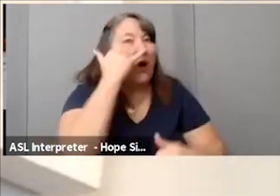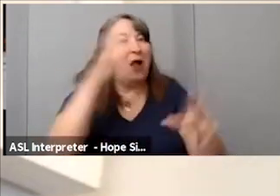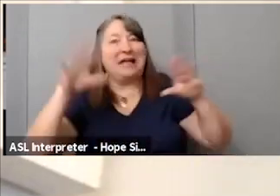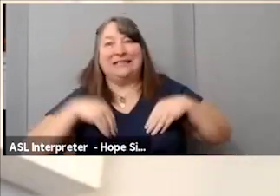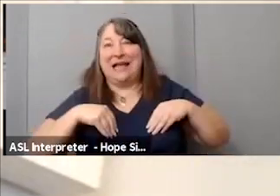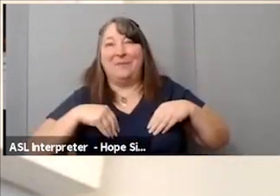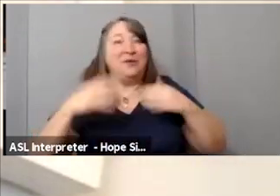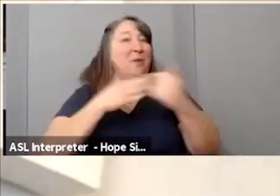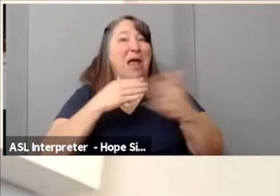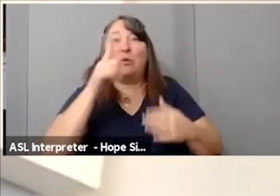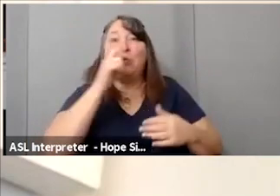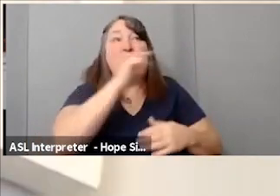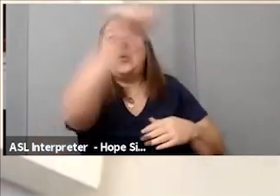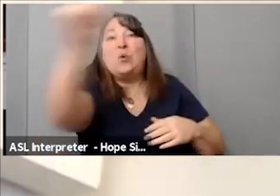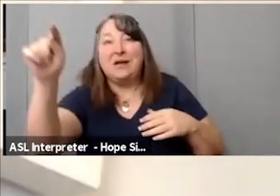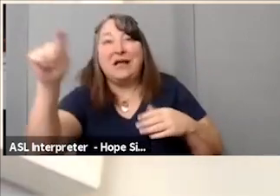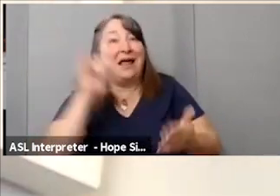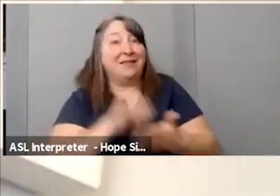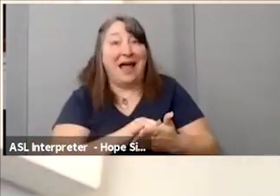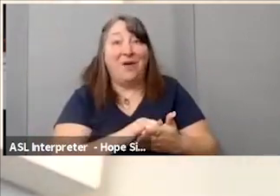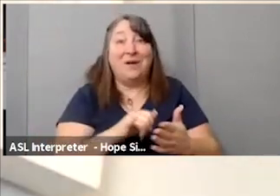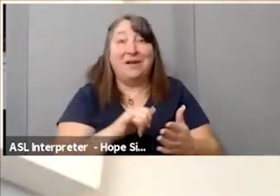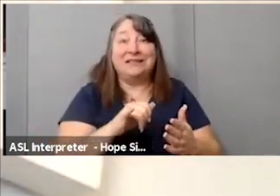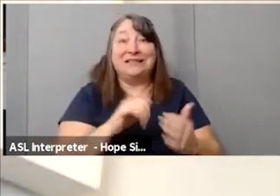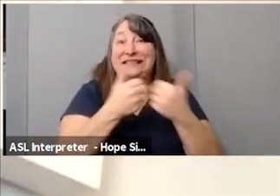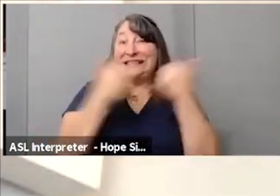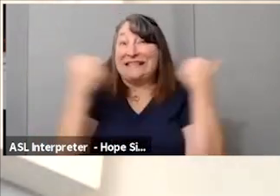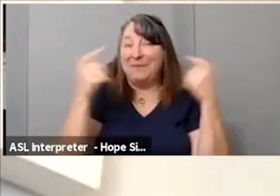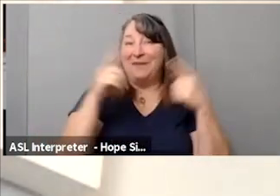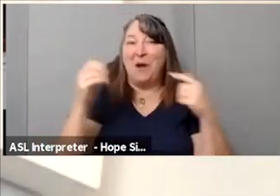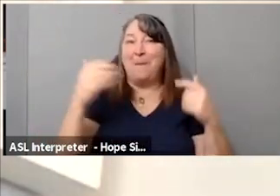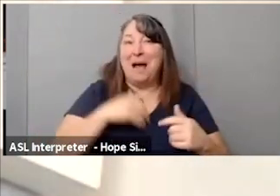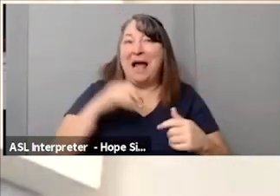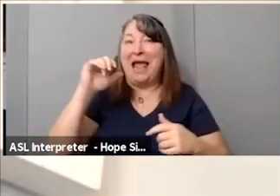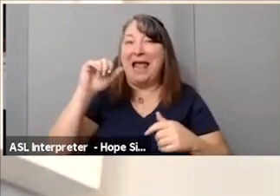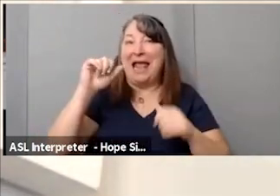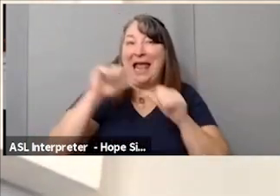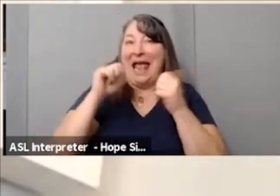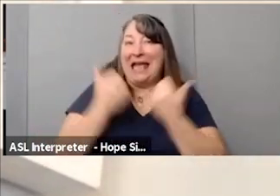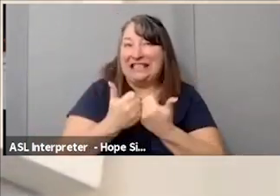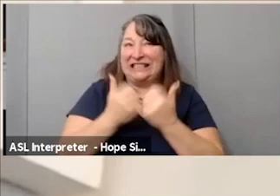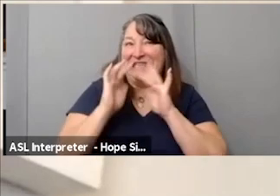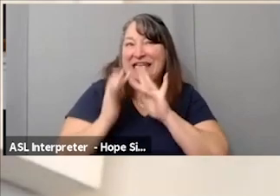way they came. And that was outside of the agency network and sort of recommendations. It was, if you